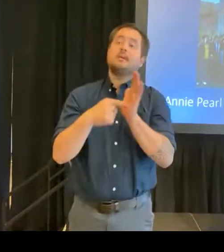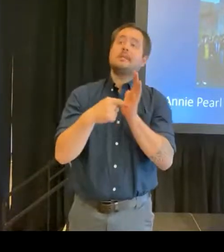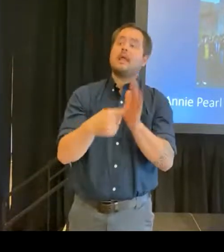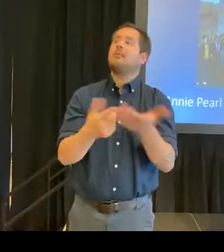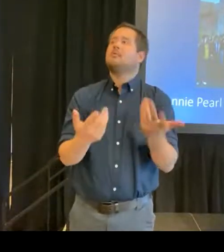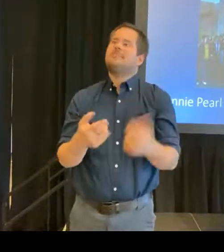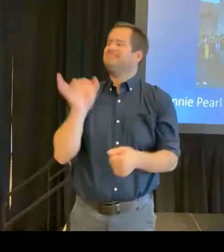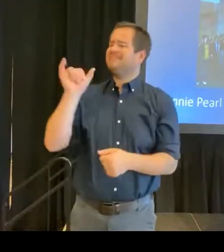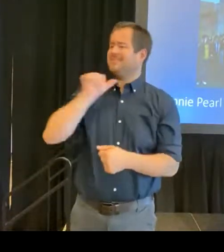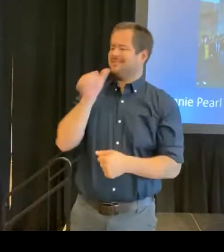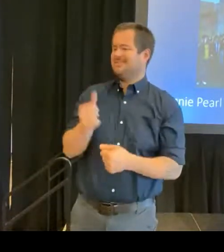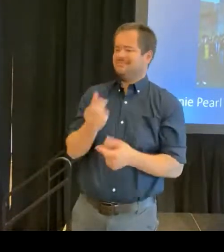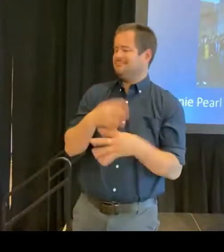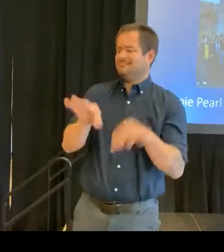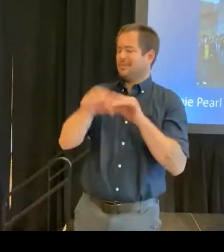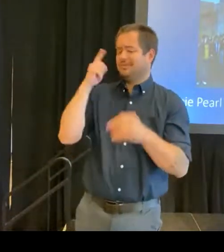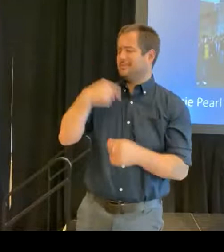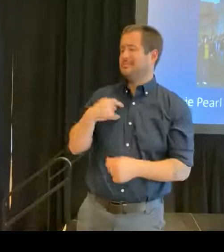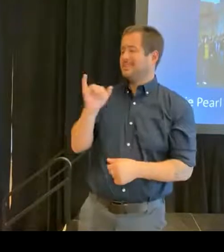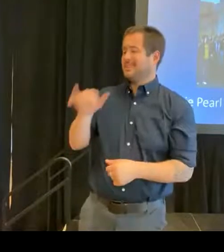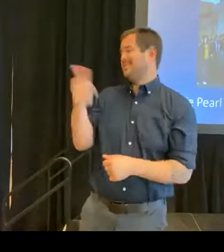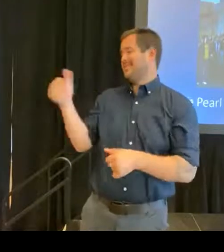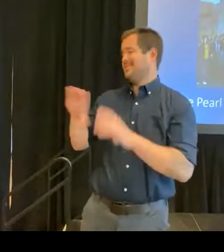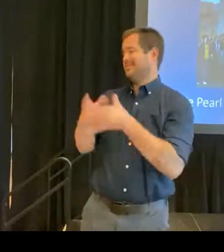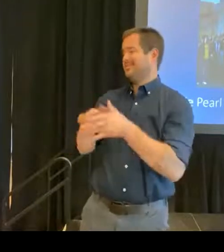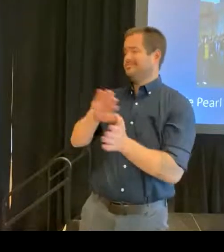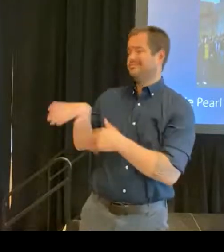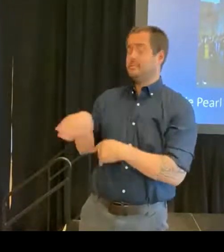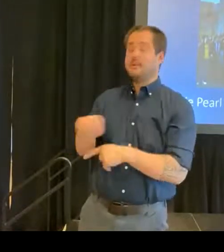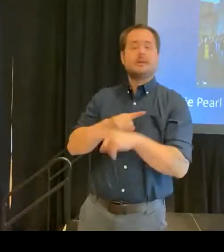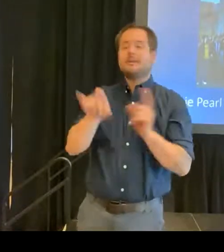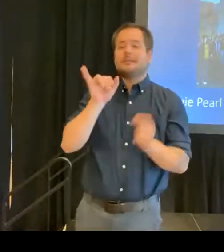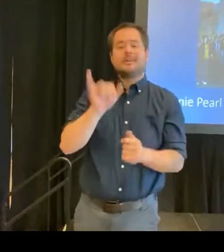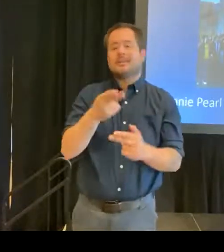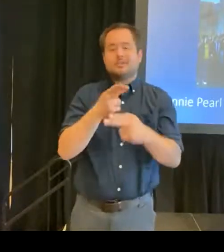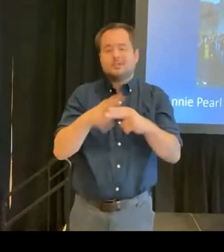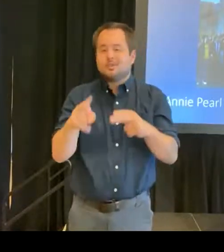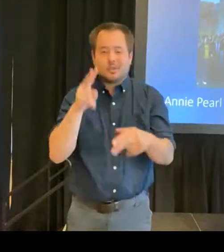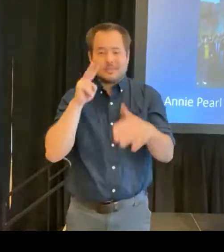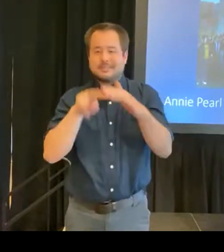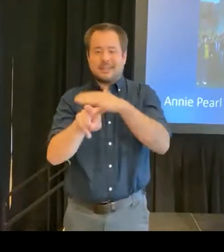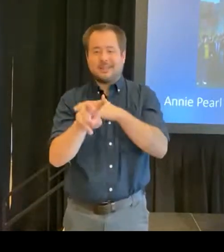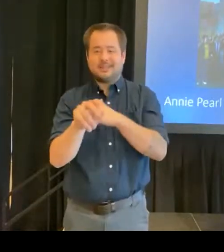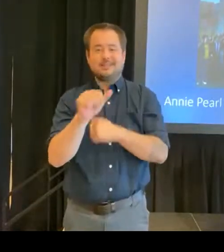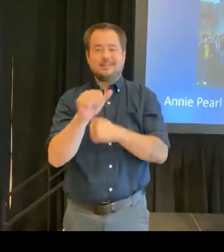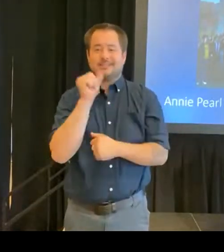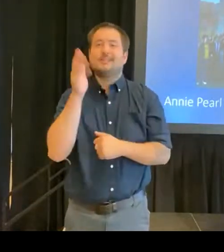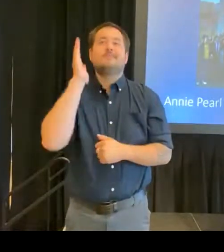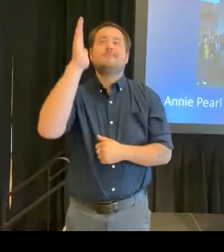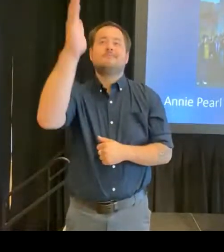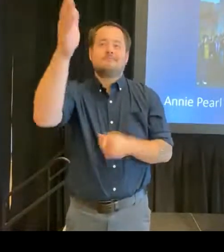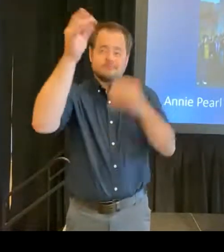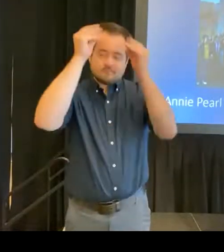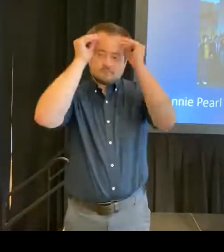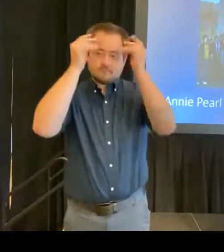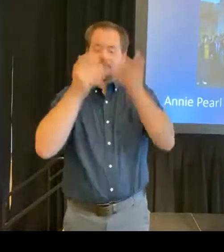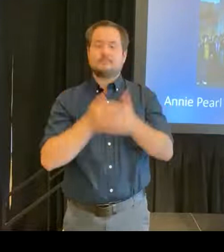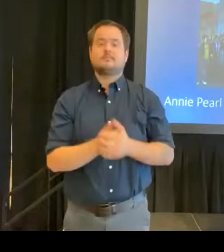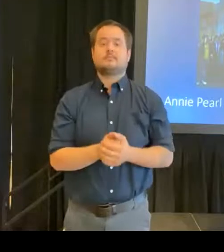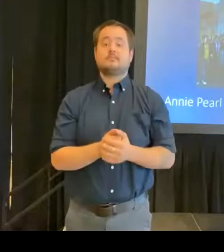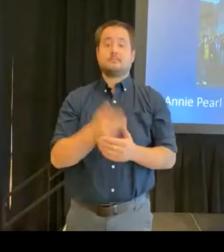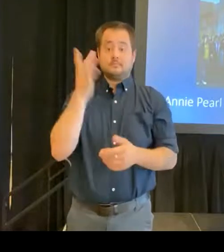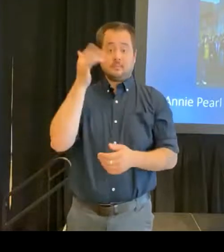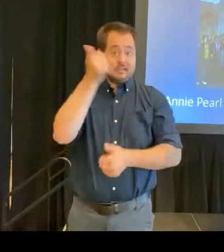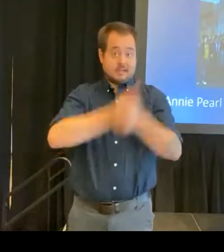me because it's that group, but that's a very short-sighted way of thinking about it. Because everyone in this room most